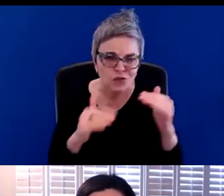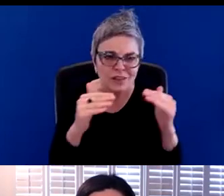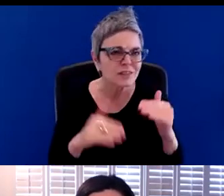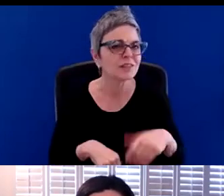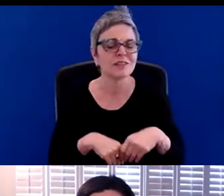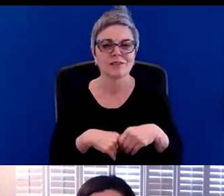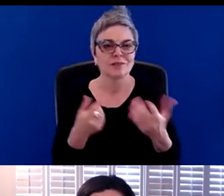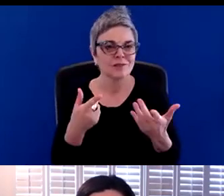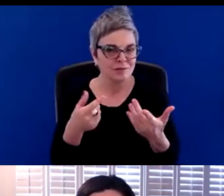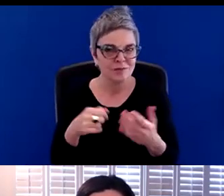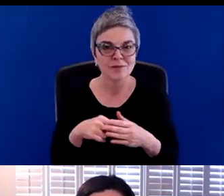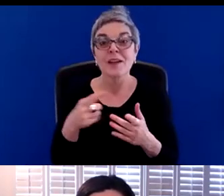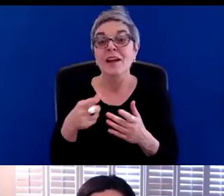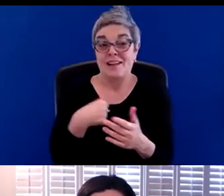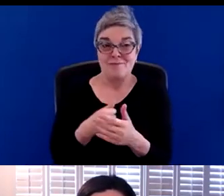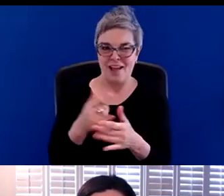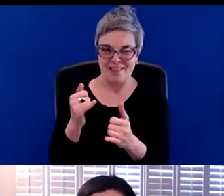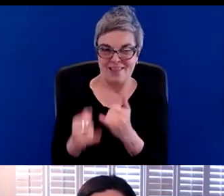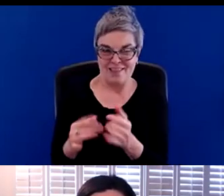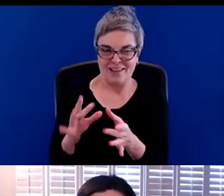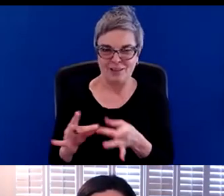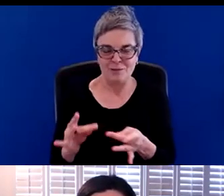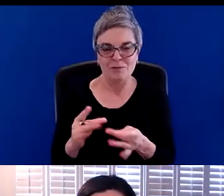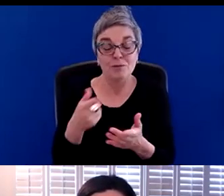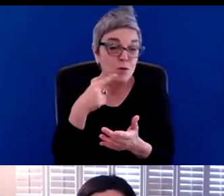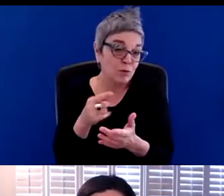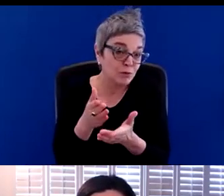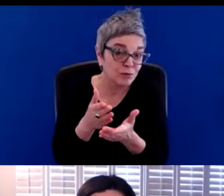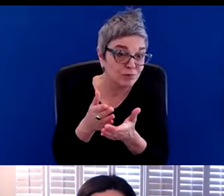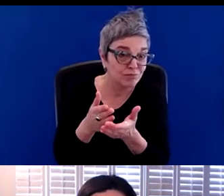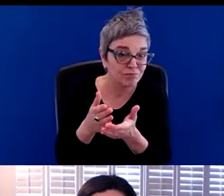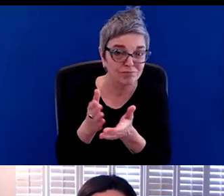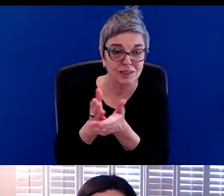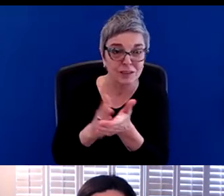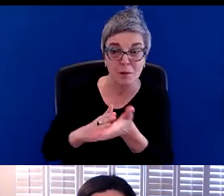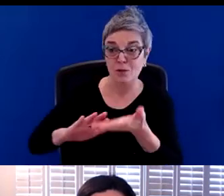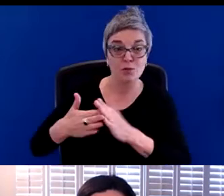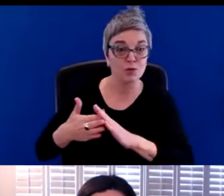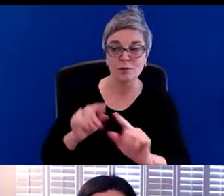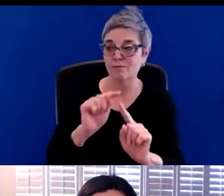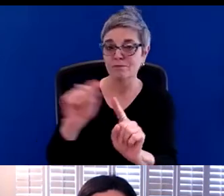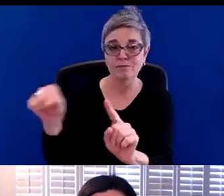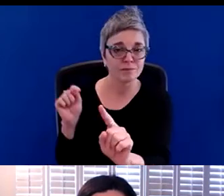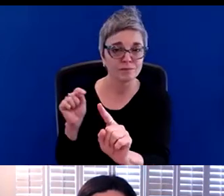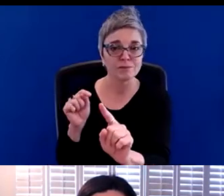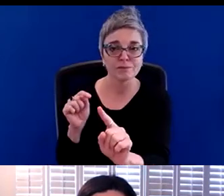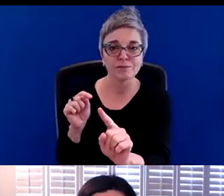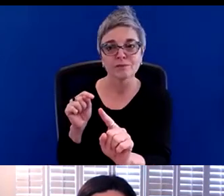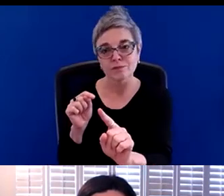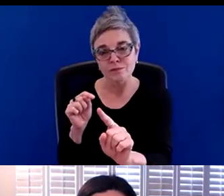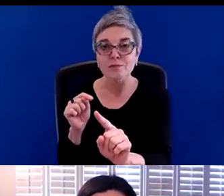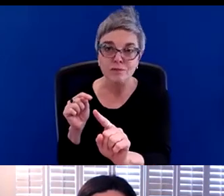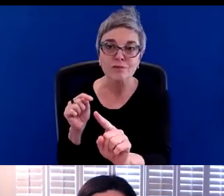say, again, through some of the community-based work that I do as well, I think that, you know, therein lies also a way of which we're thinking